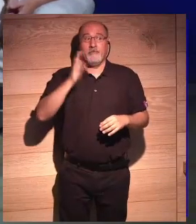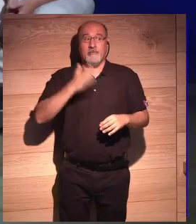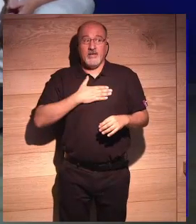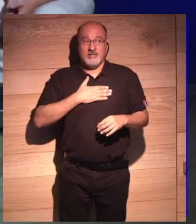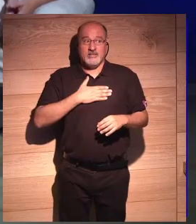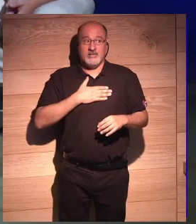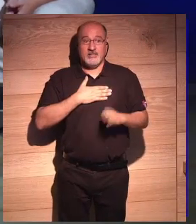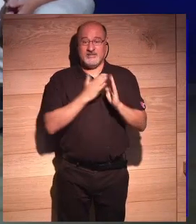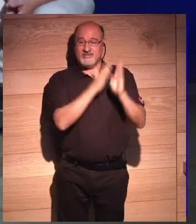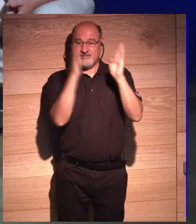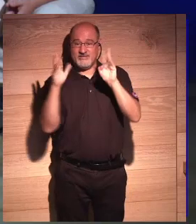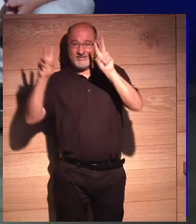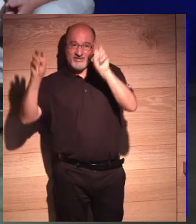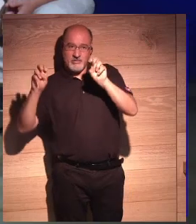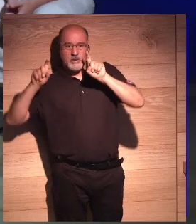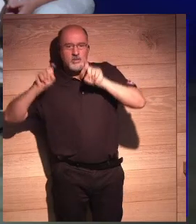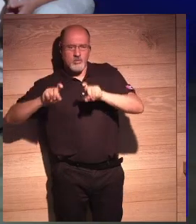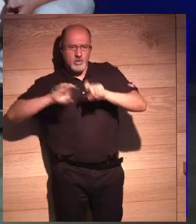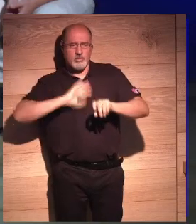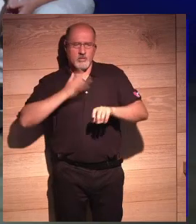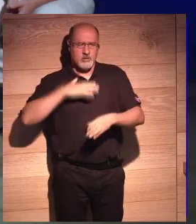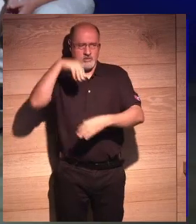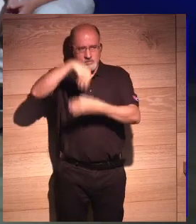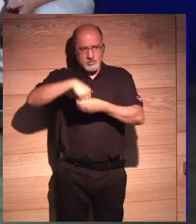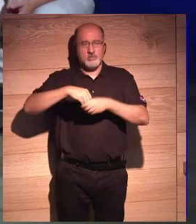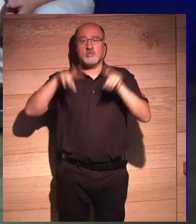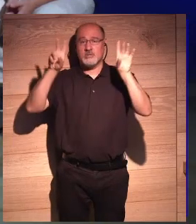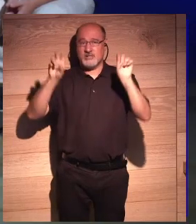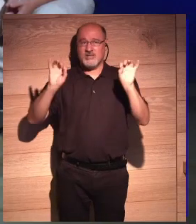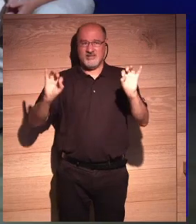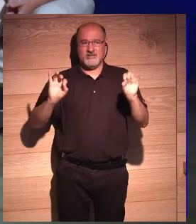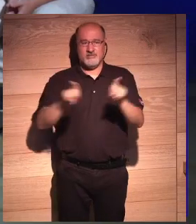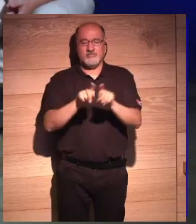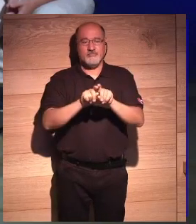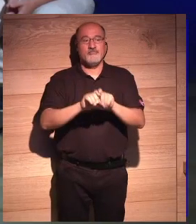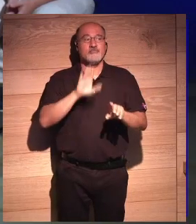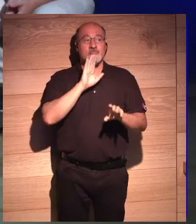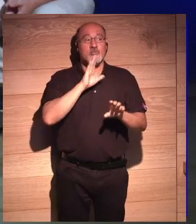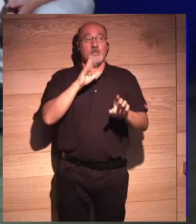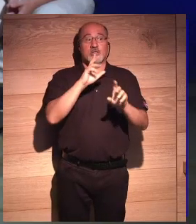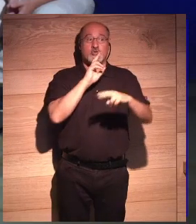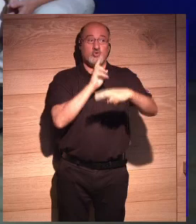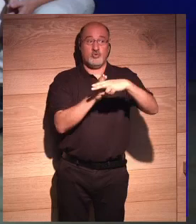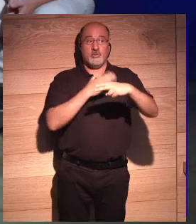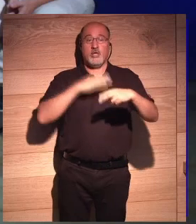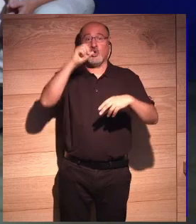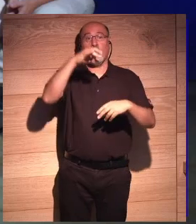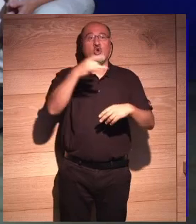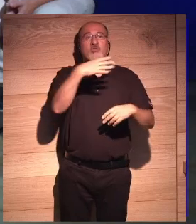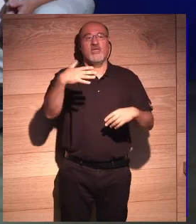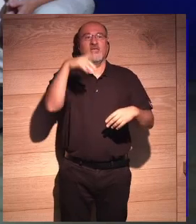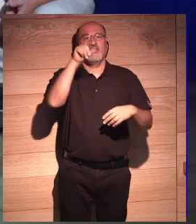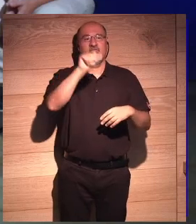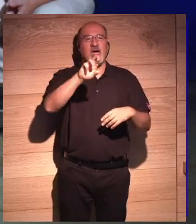Well, I'm sure that tomorrow you'll speak about this in education, but there's a metric that's called Ergo Dale's